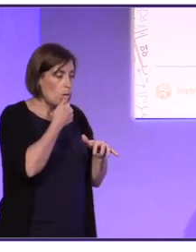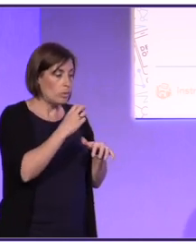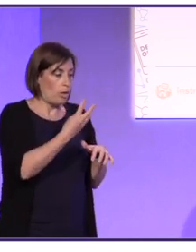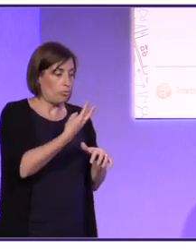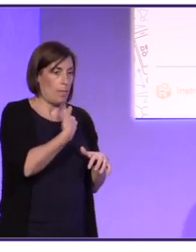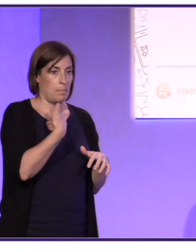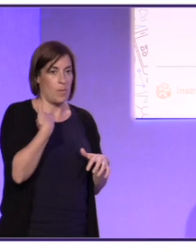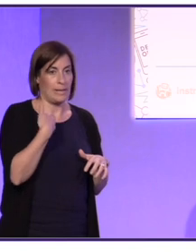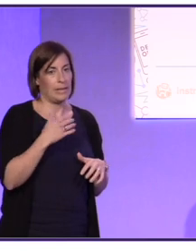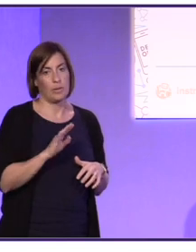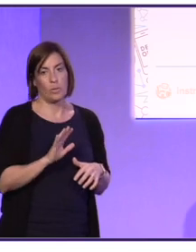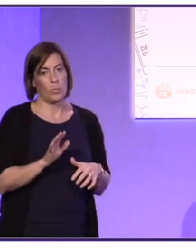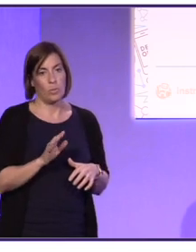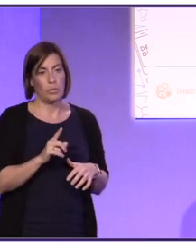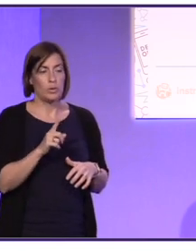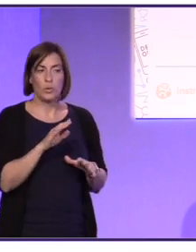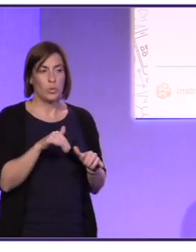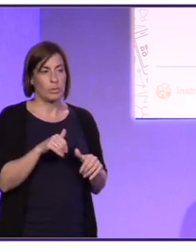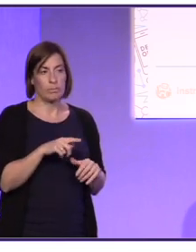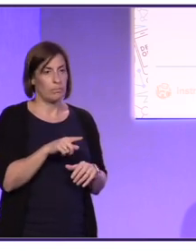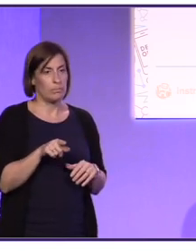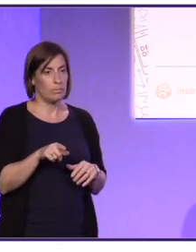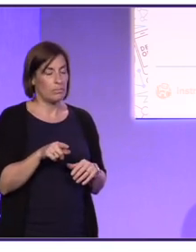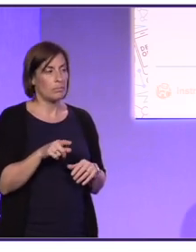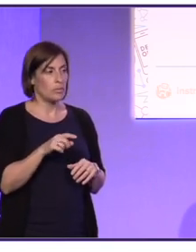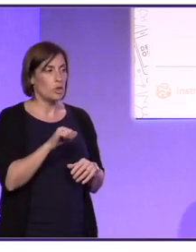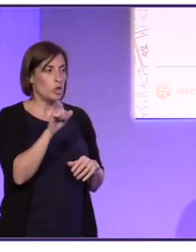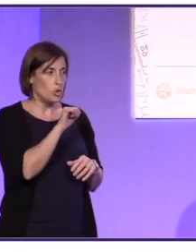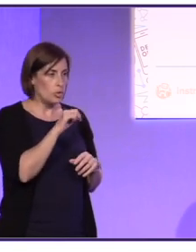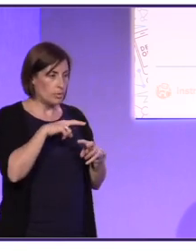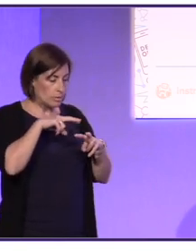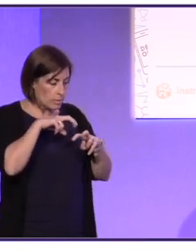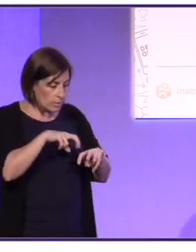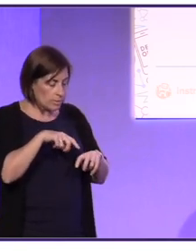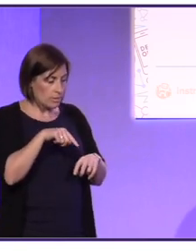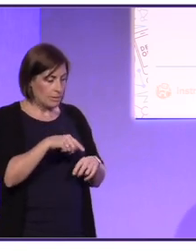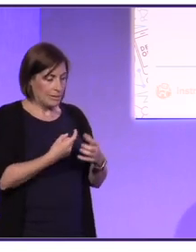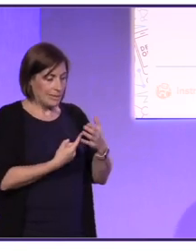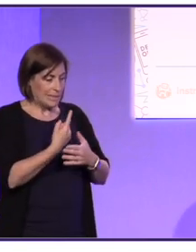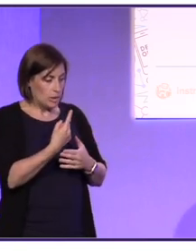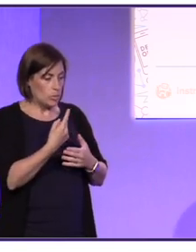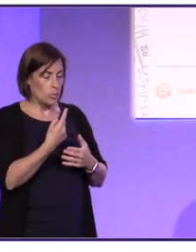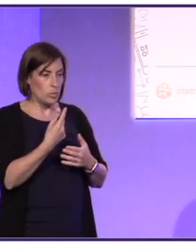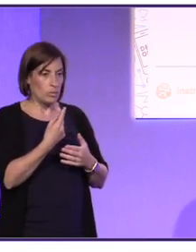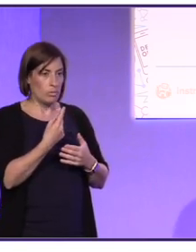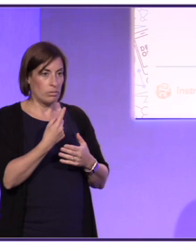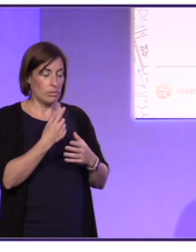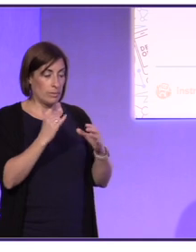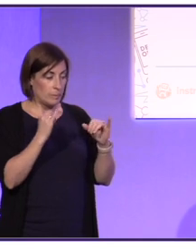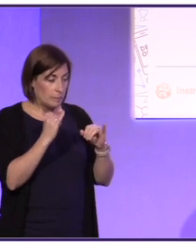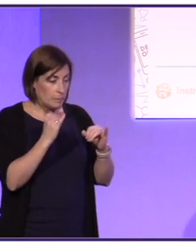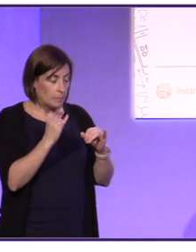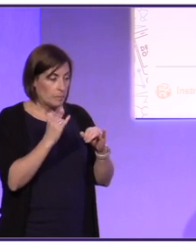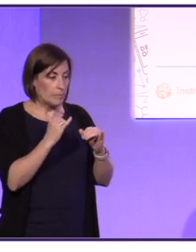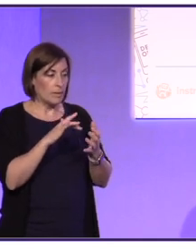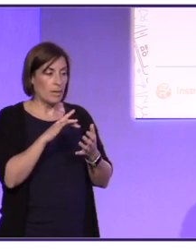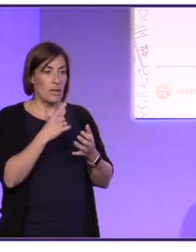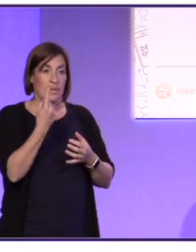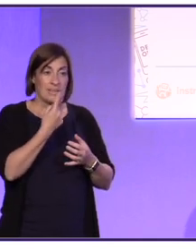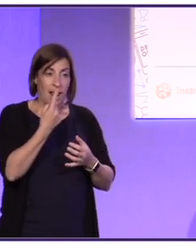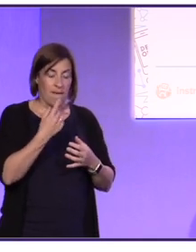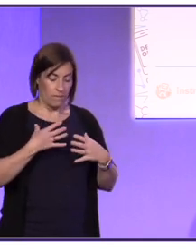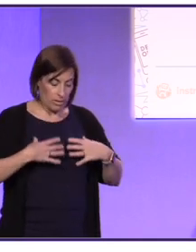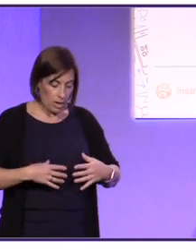actually not even getting to that point, trying to investigate a severe issue in the middle of the night by yourself, sat in your